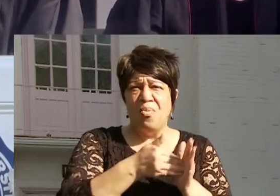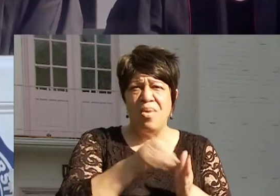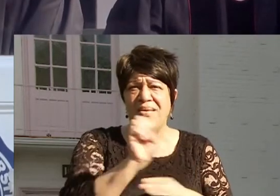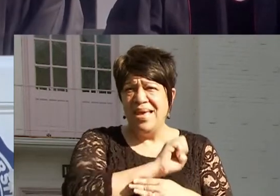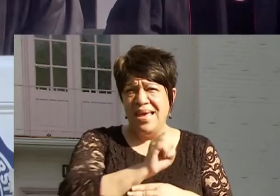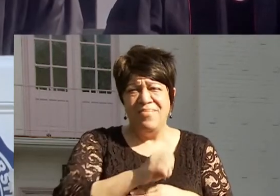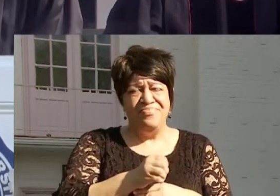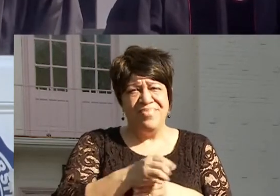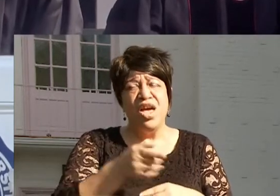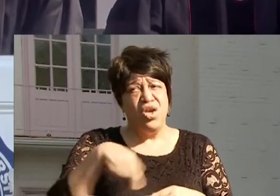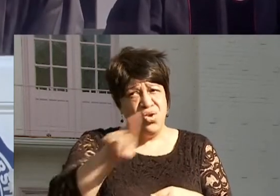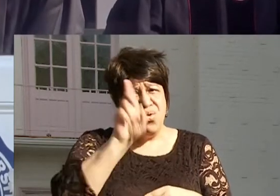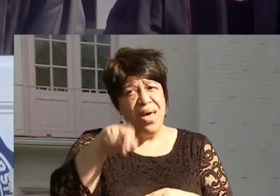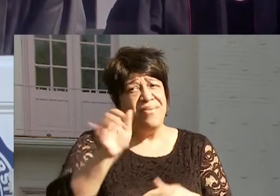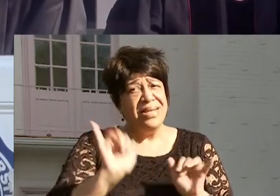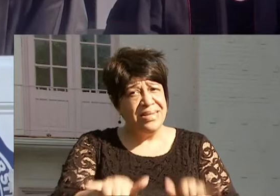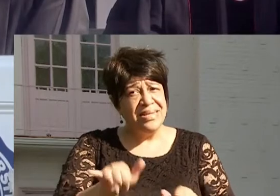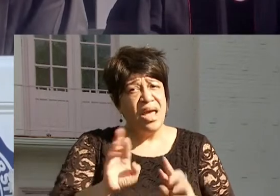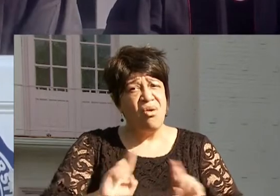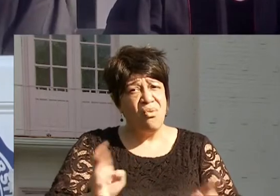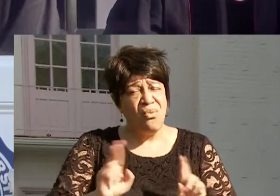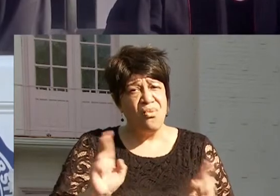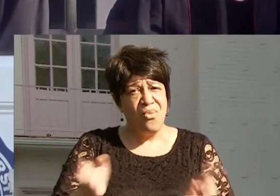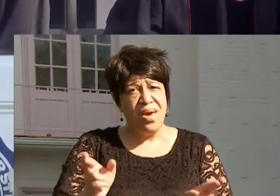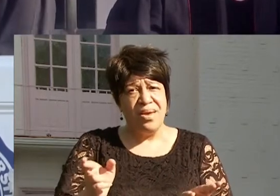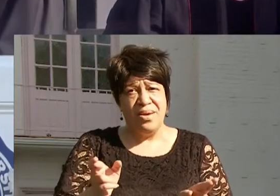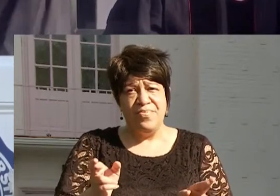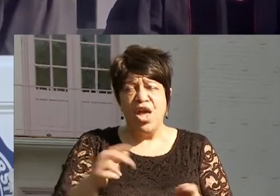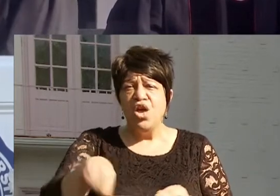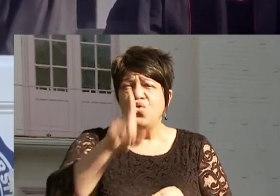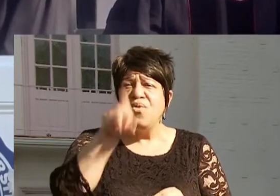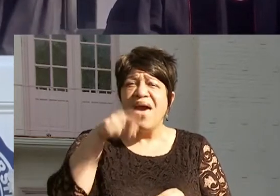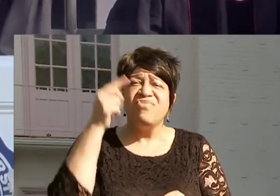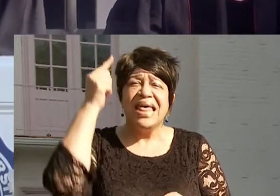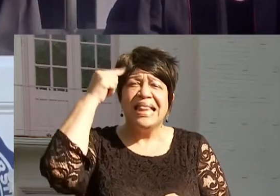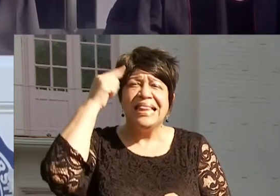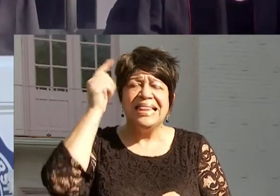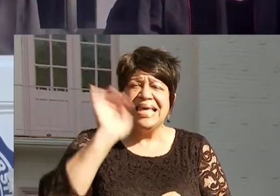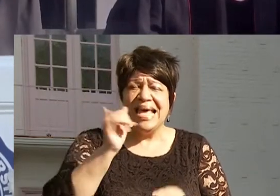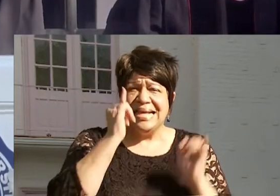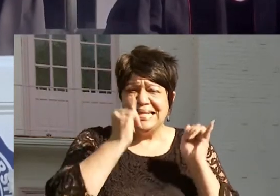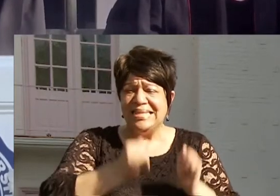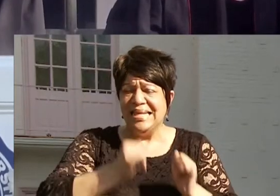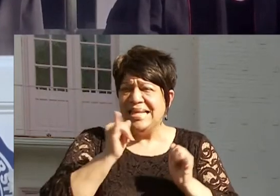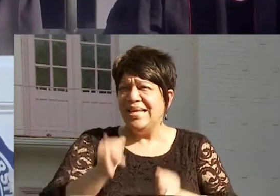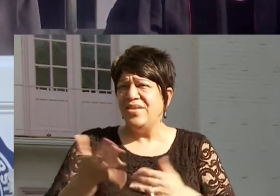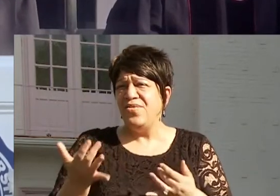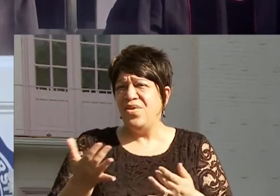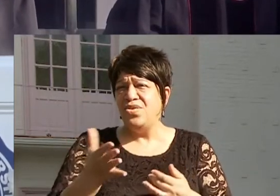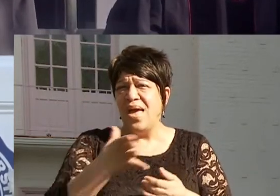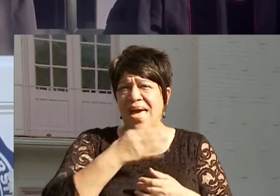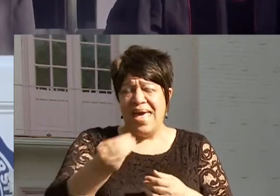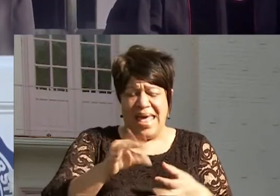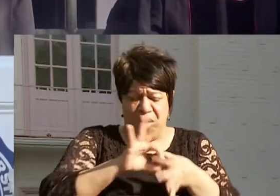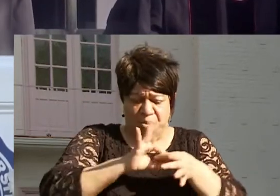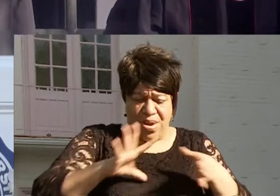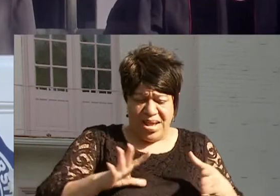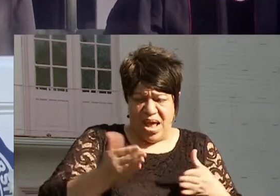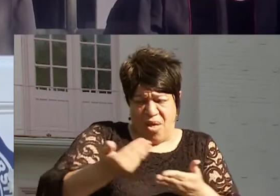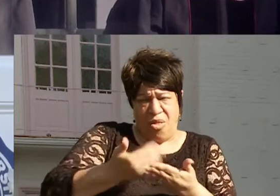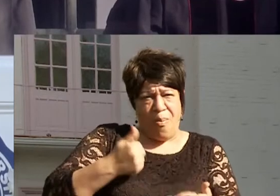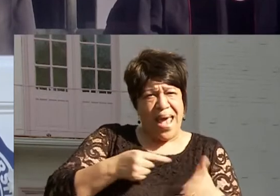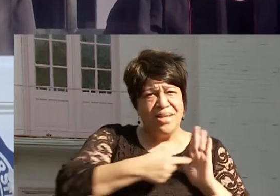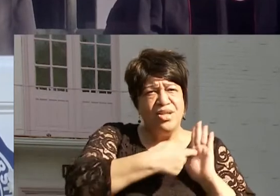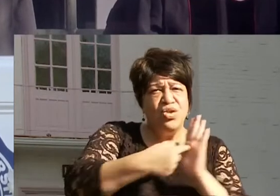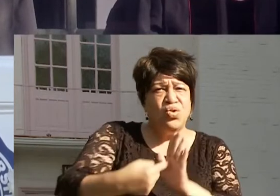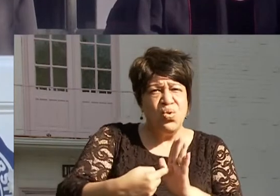you gotta stay ready. You have to think as an individual, and you have to break free of what the past has shown you, only to